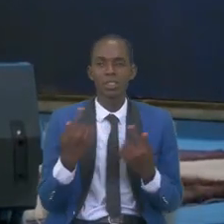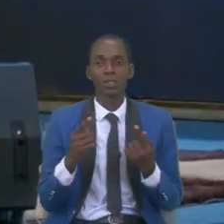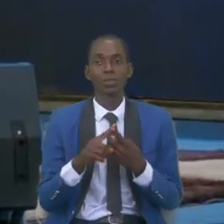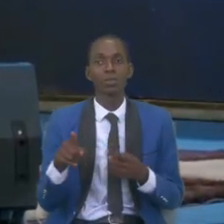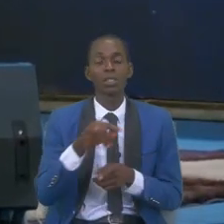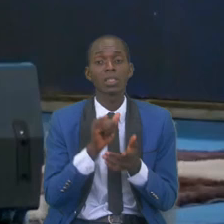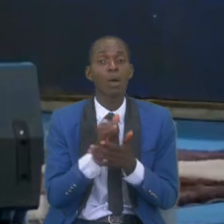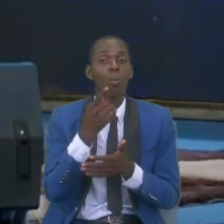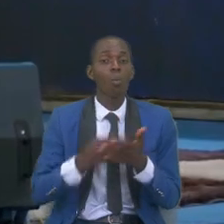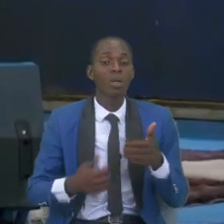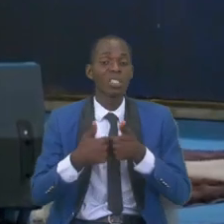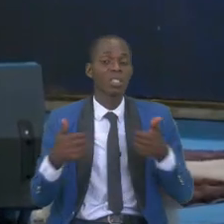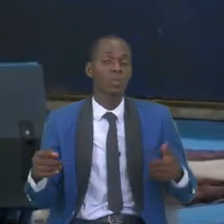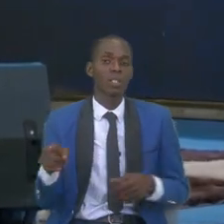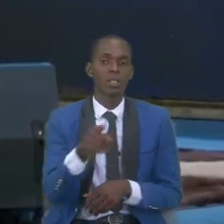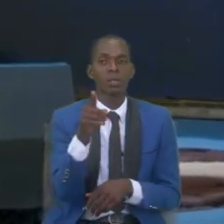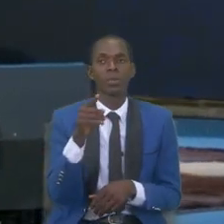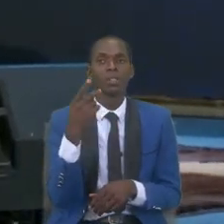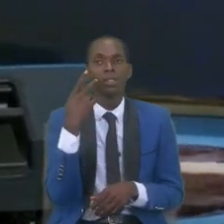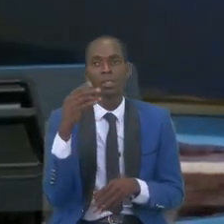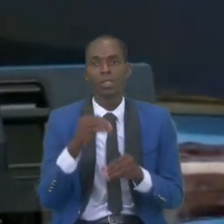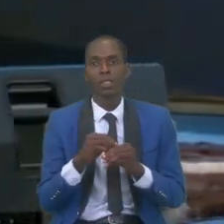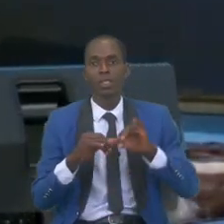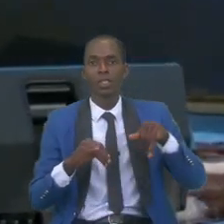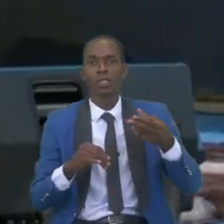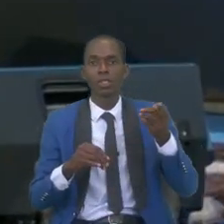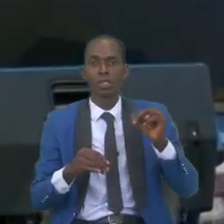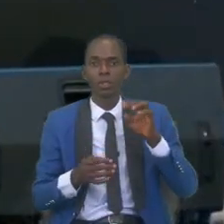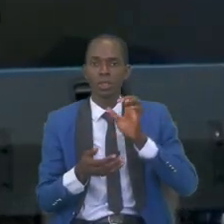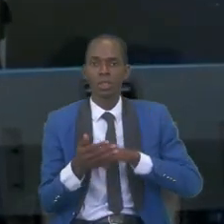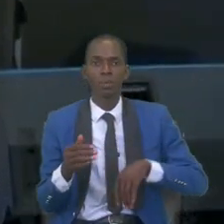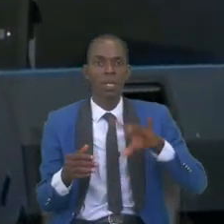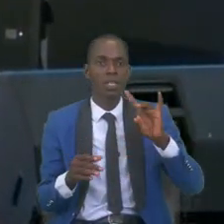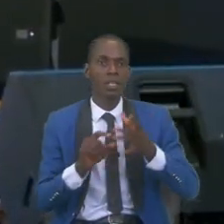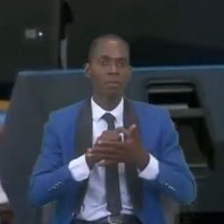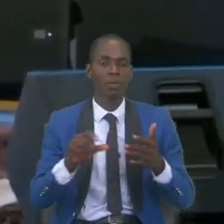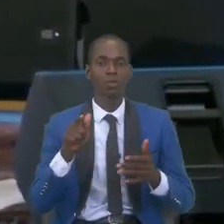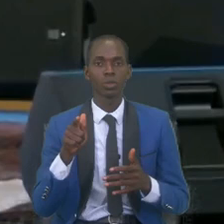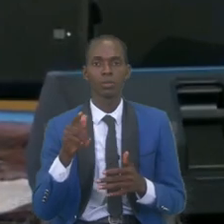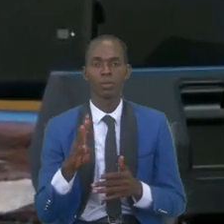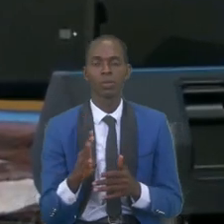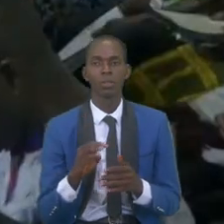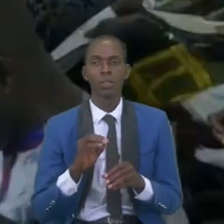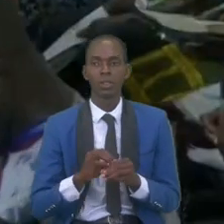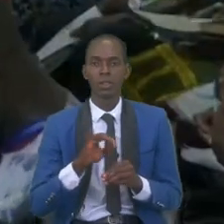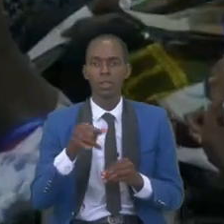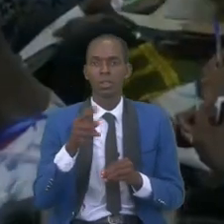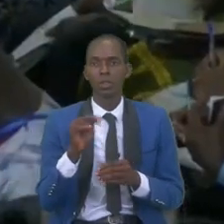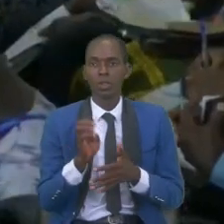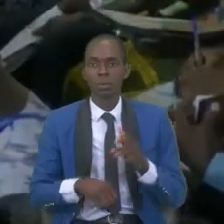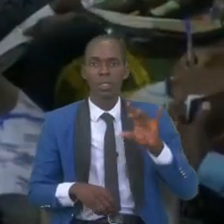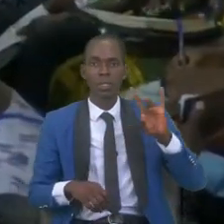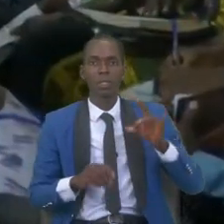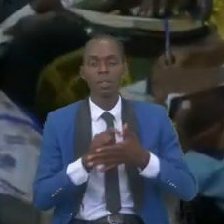them. We're told in John chapter 8 verse 24, in John chapter 8 verse